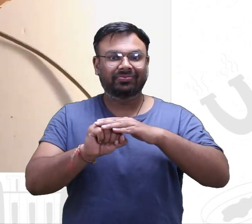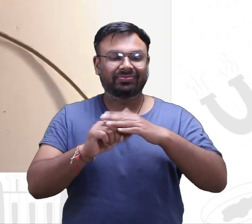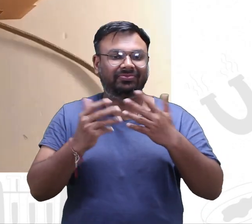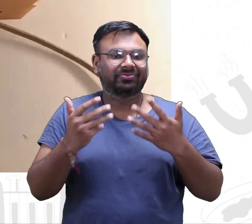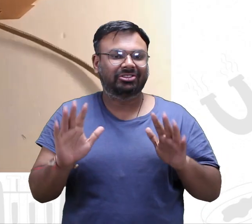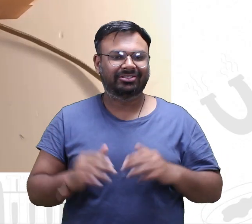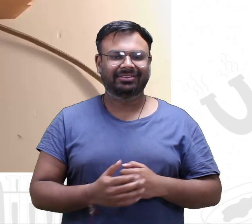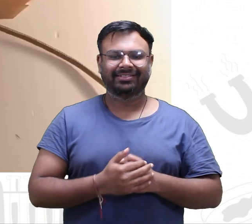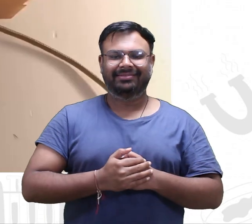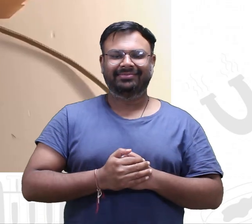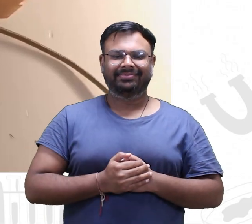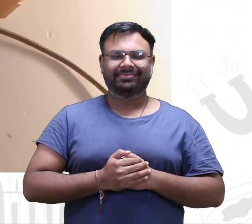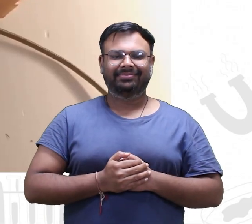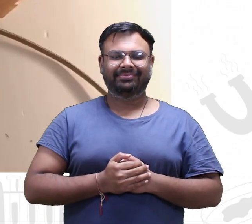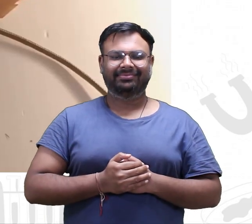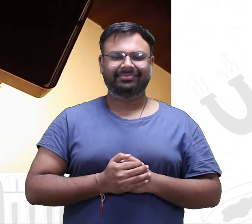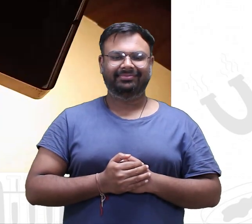Celsius